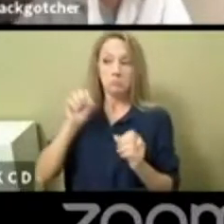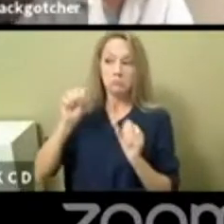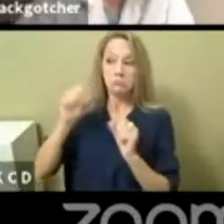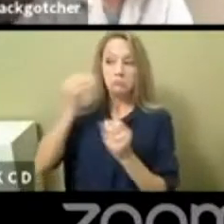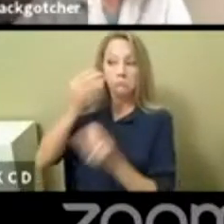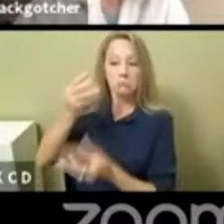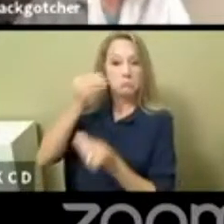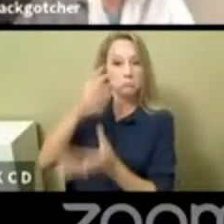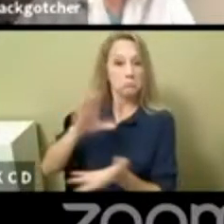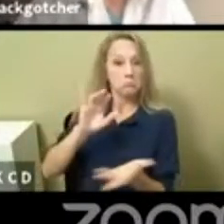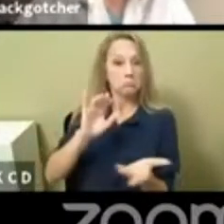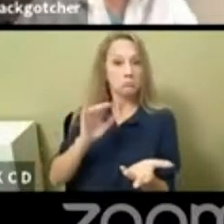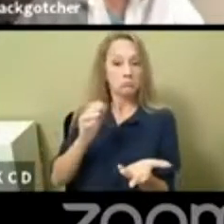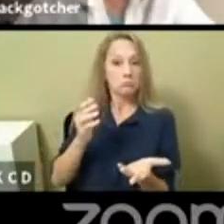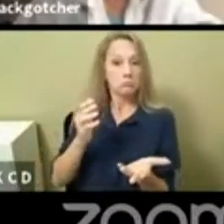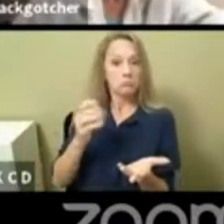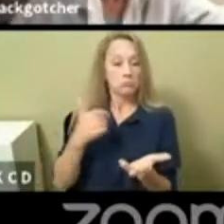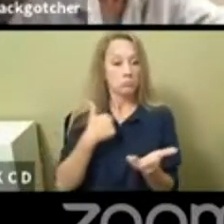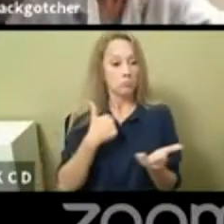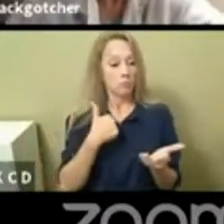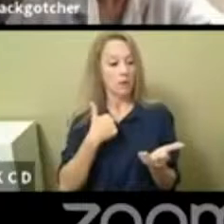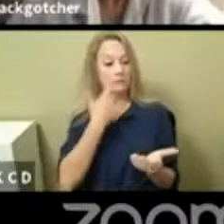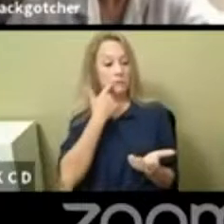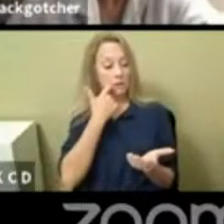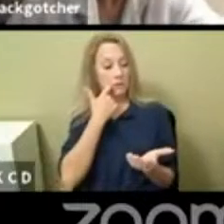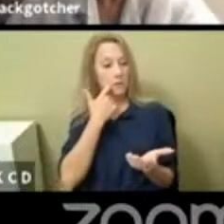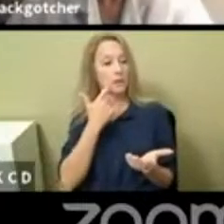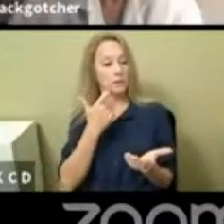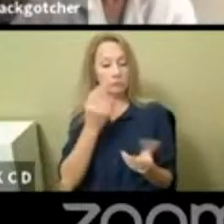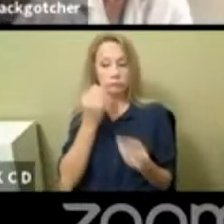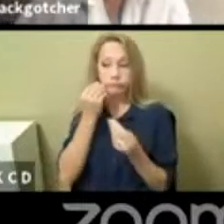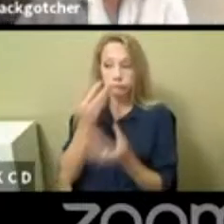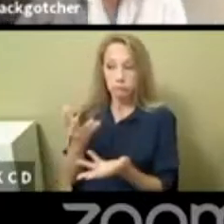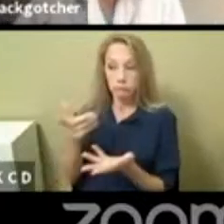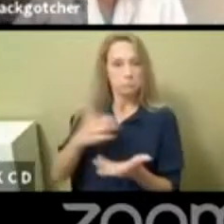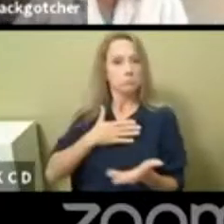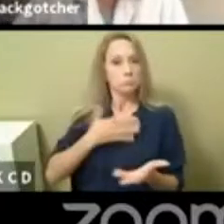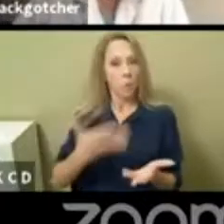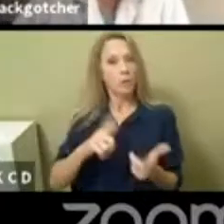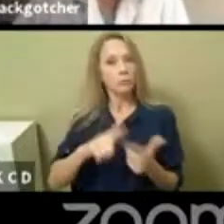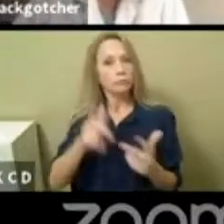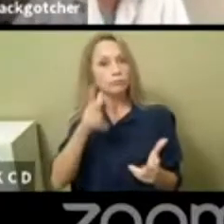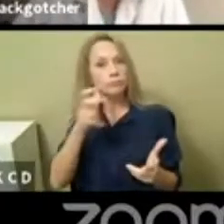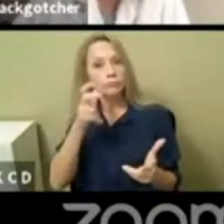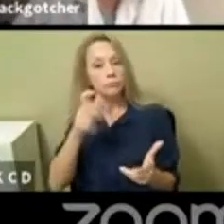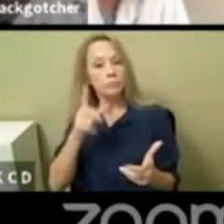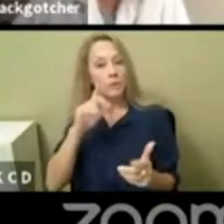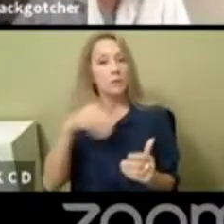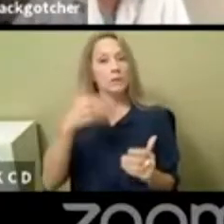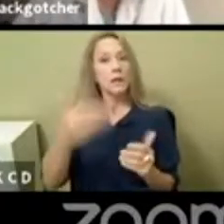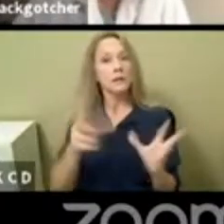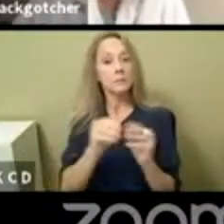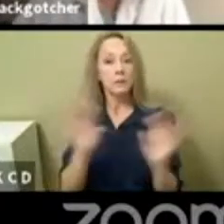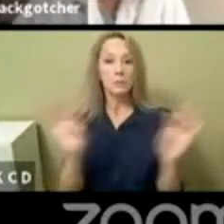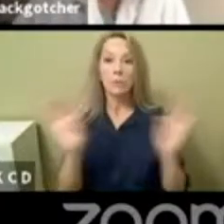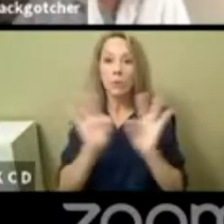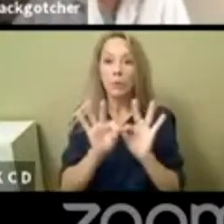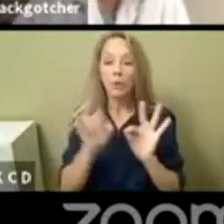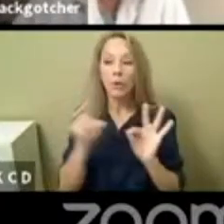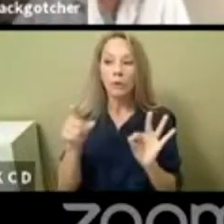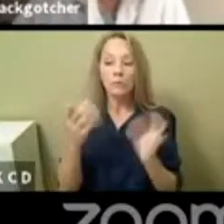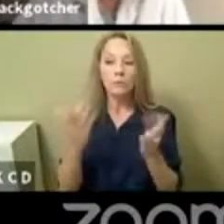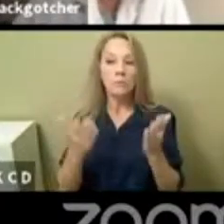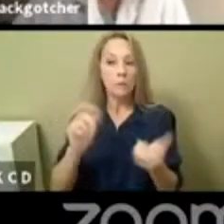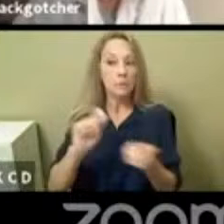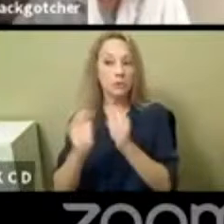input here recently, and I think the next meeting is going to be very important. They're looking to make changes to the way